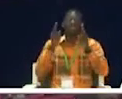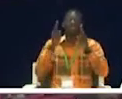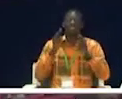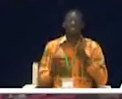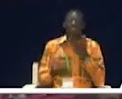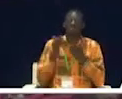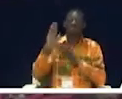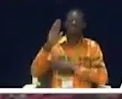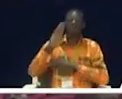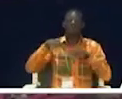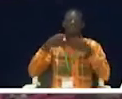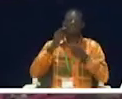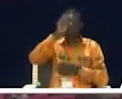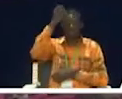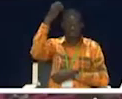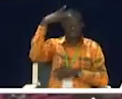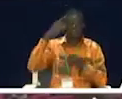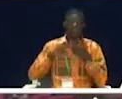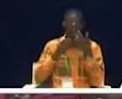May God give you grace to wait.